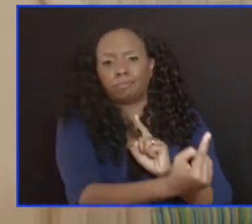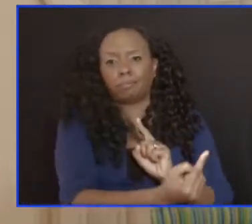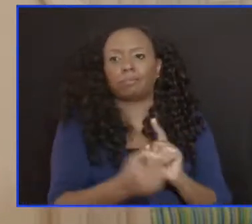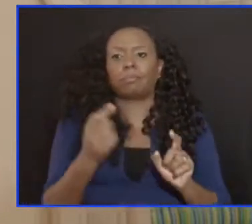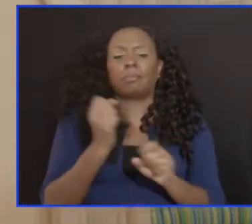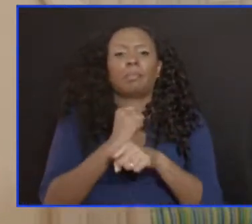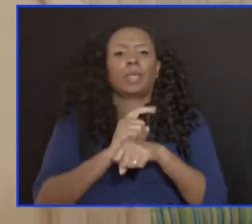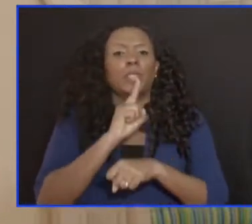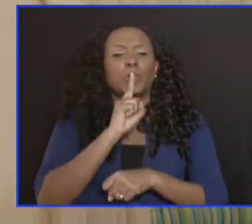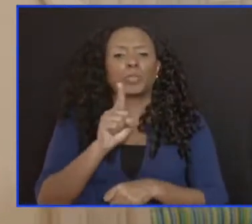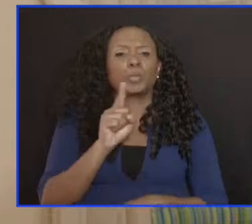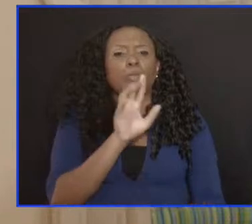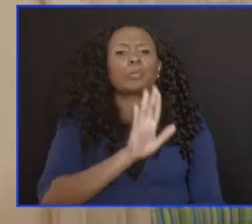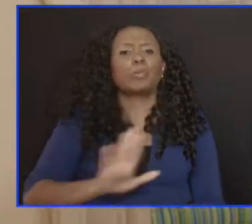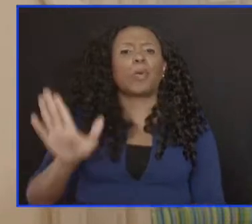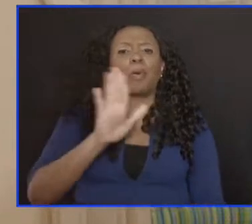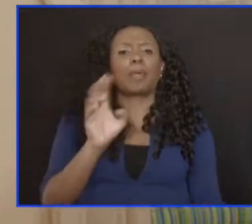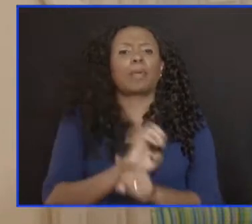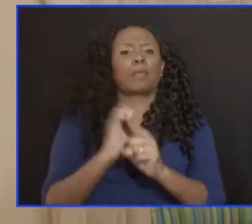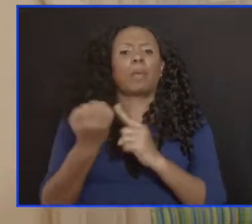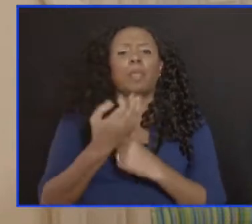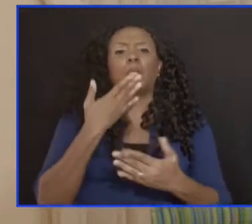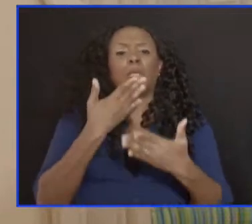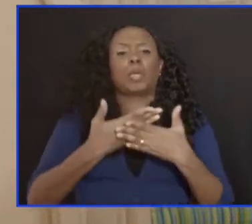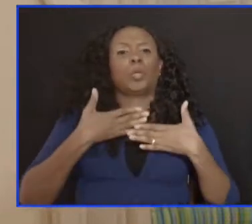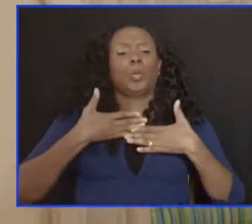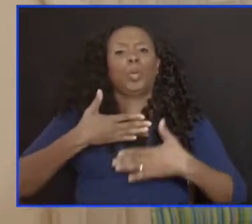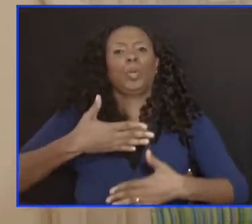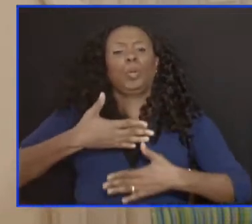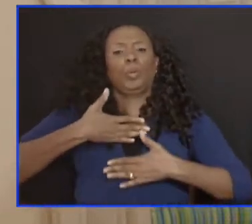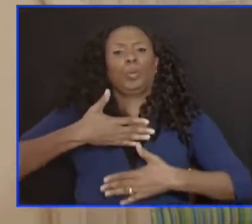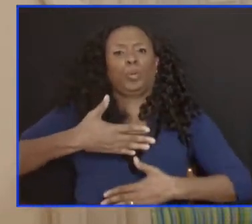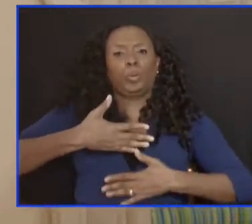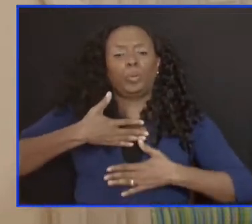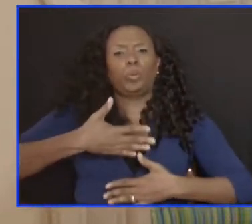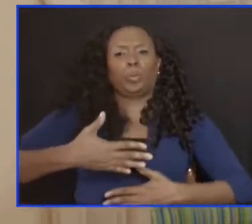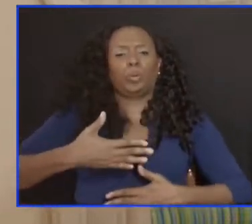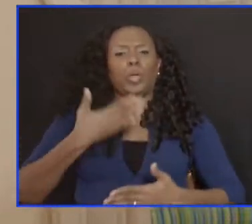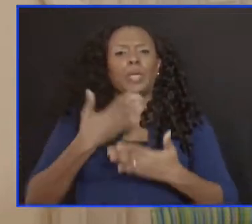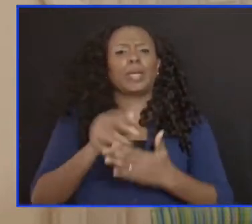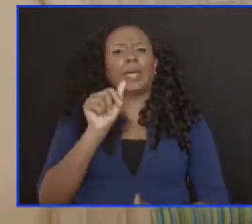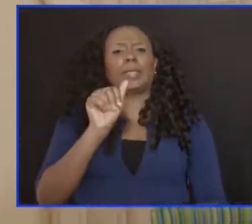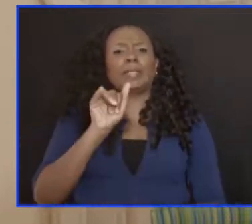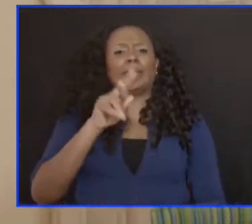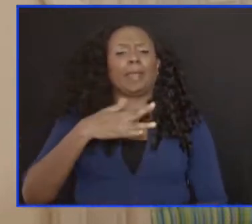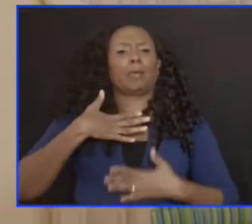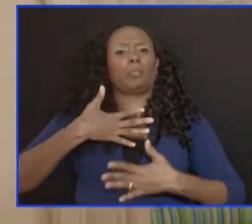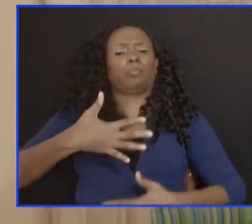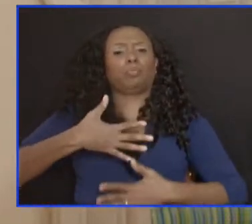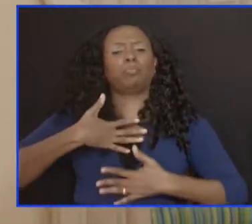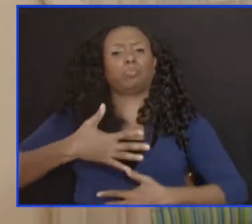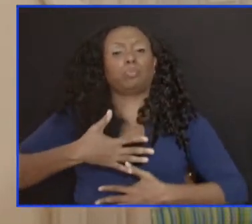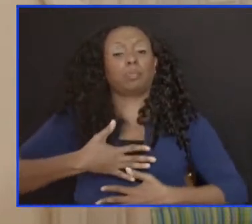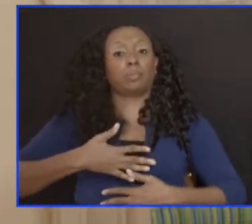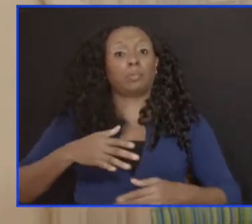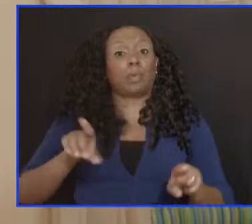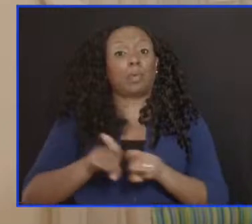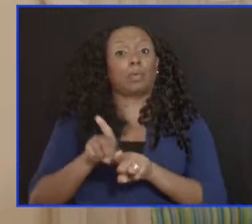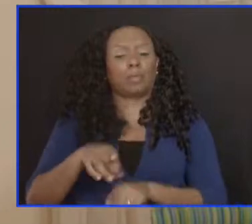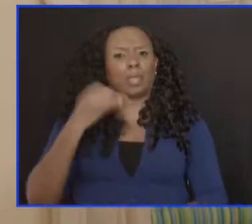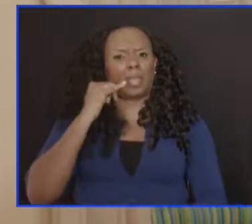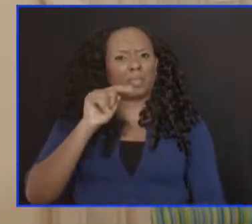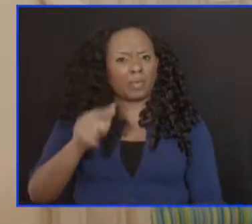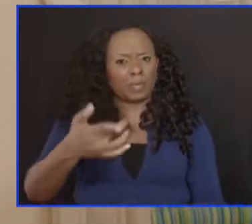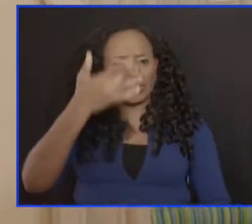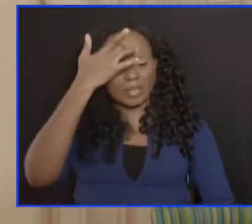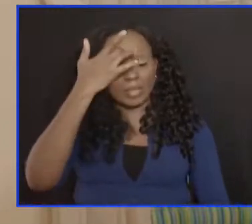that there's good ventilation, etc. In addition to that, we also recommend that persons, if they are ill, should stay